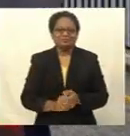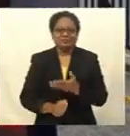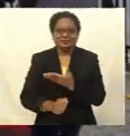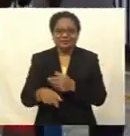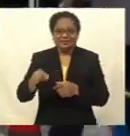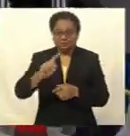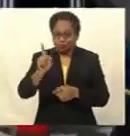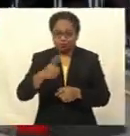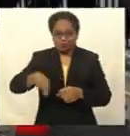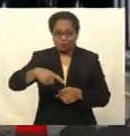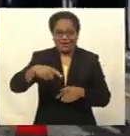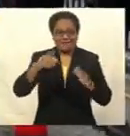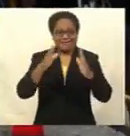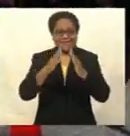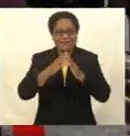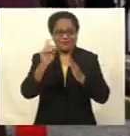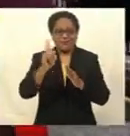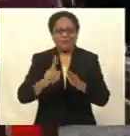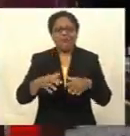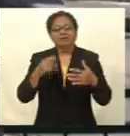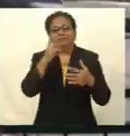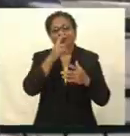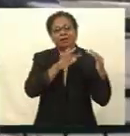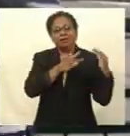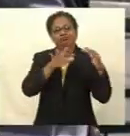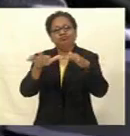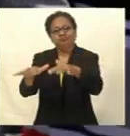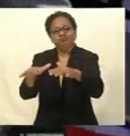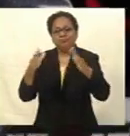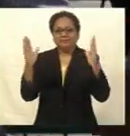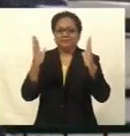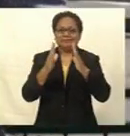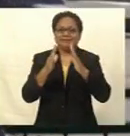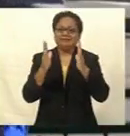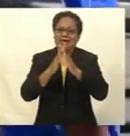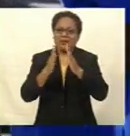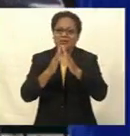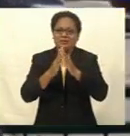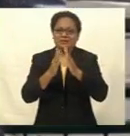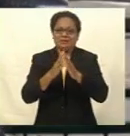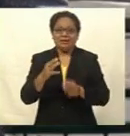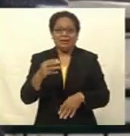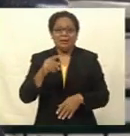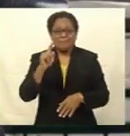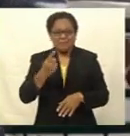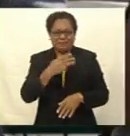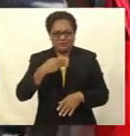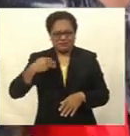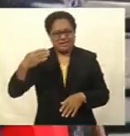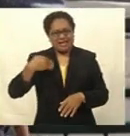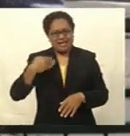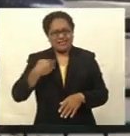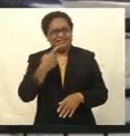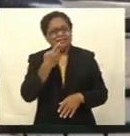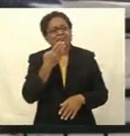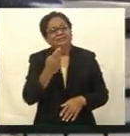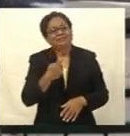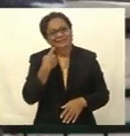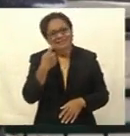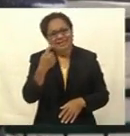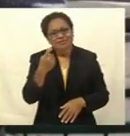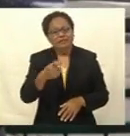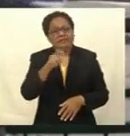morning. People have been coming out in numbers. The message from the Health Ministry is to remain alert and only move around